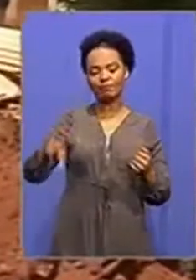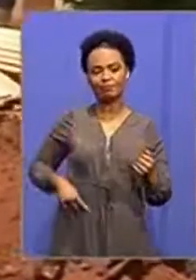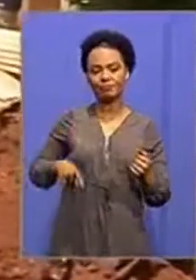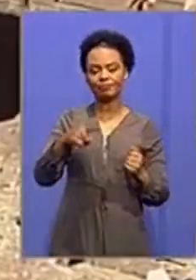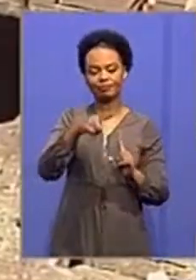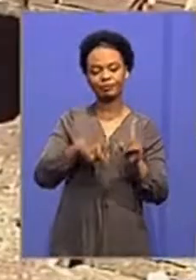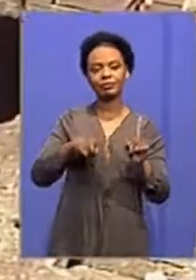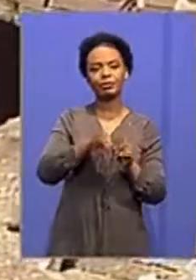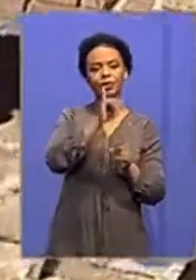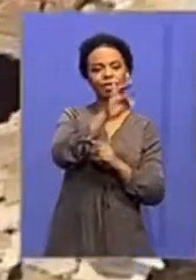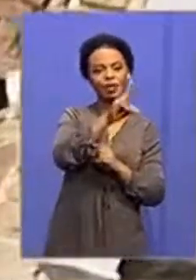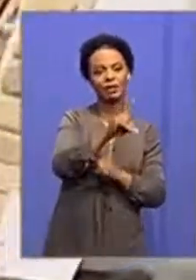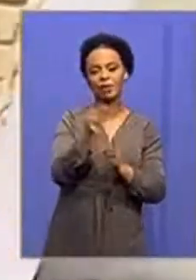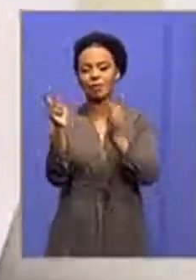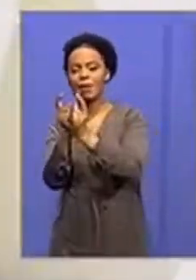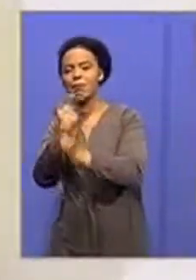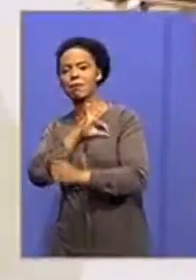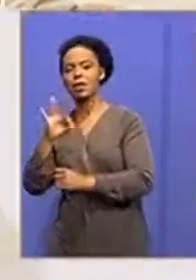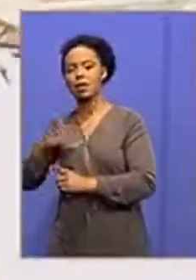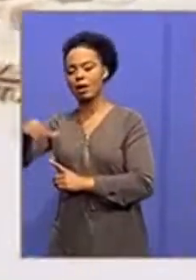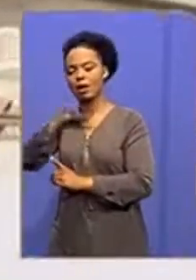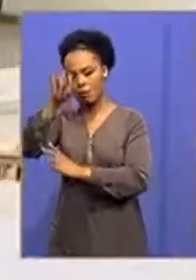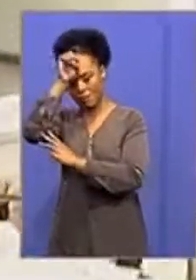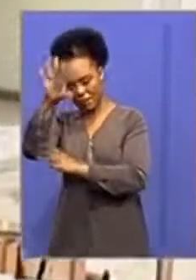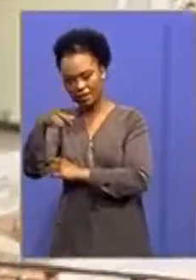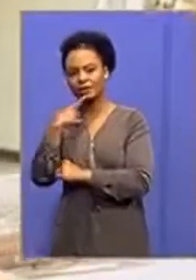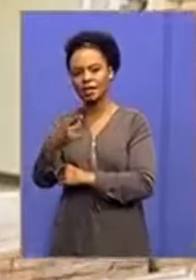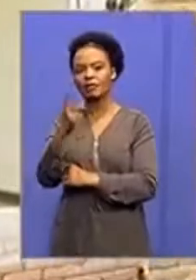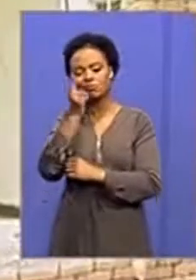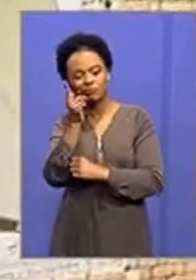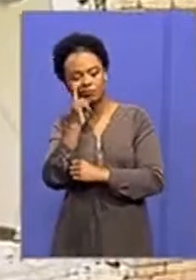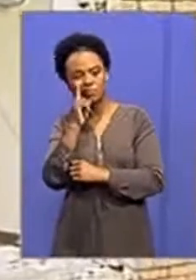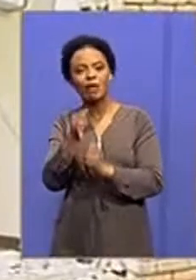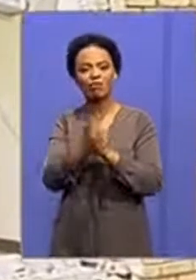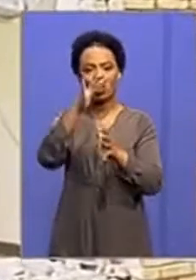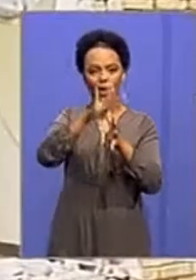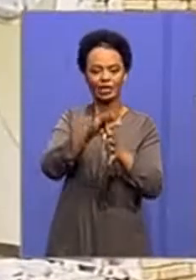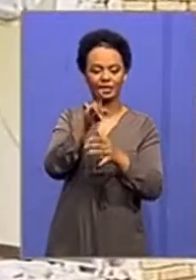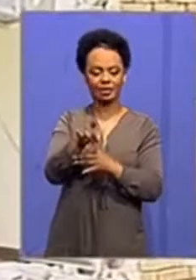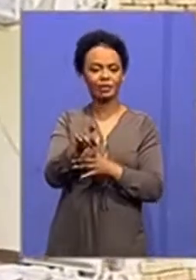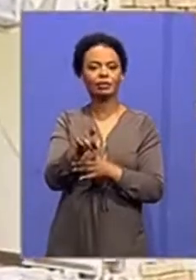That's In our village today, can go on lot of We are going to work village. a little a frontier. there's-long number.